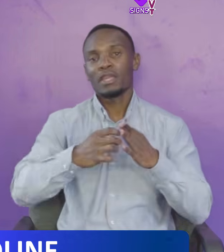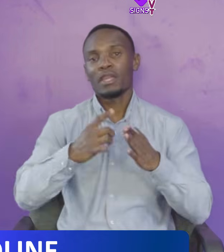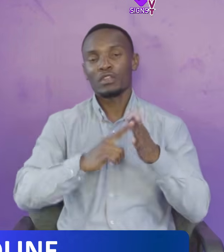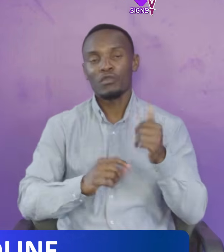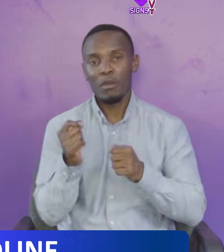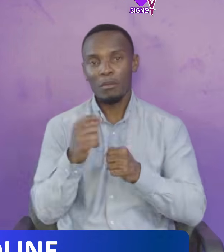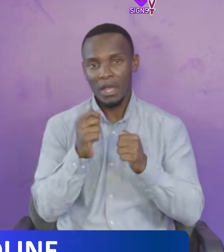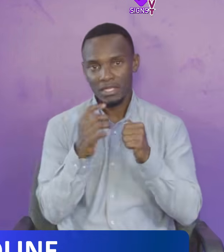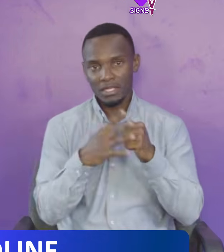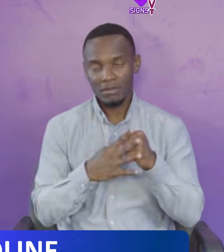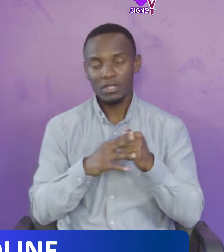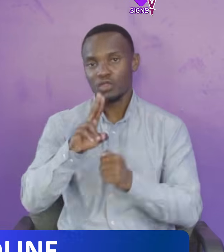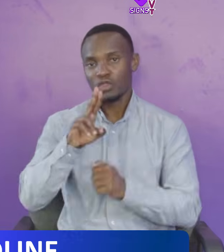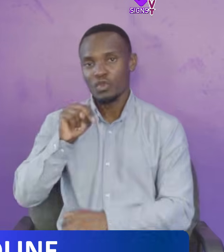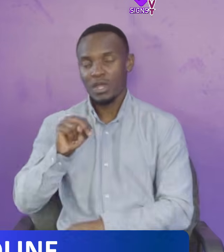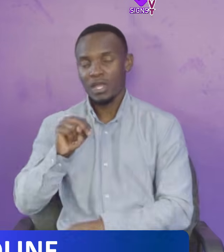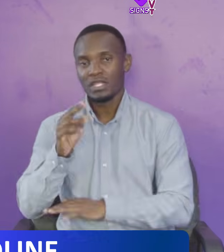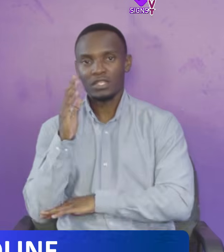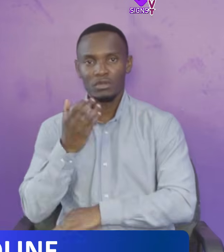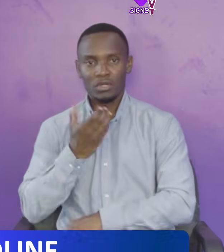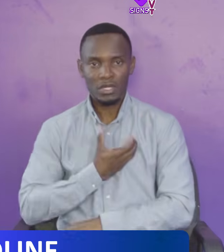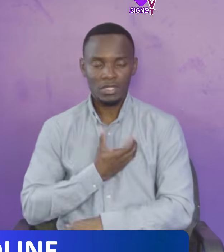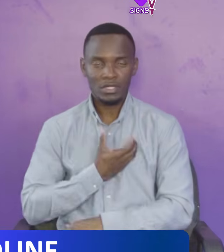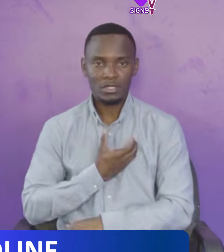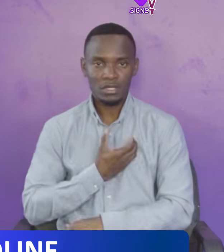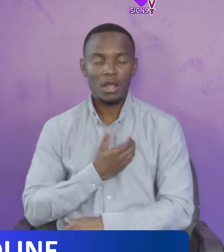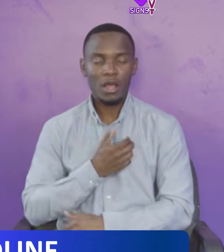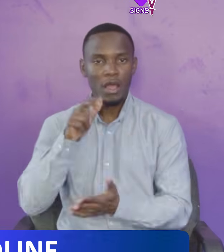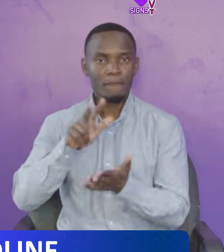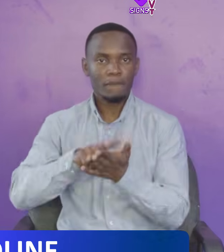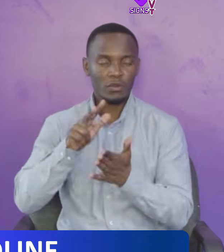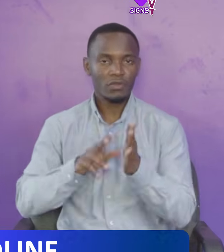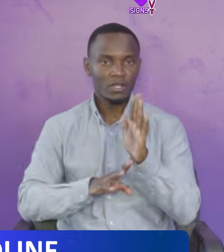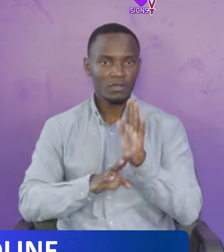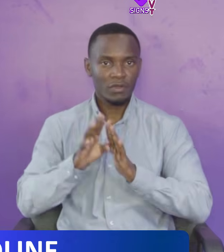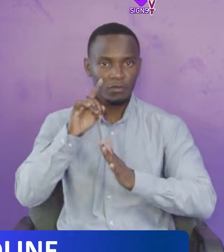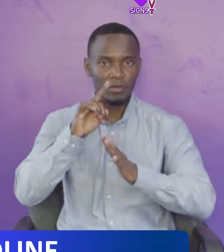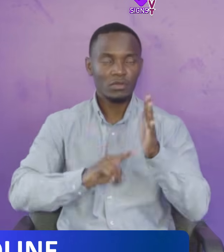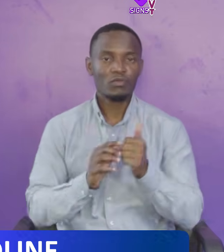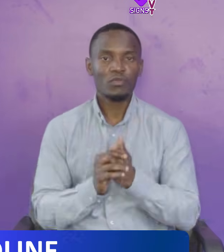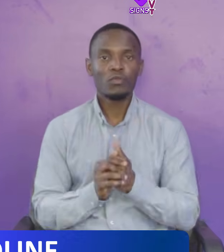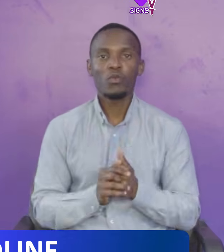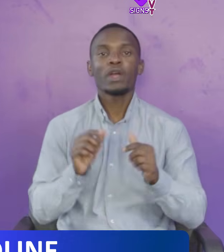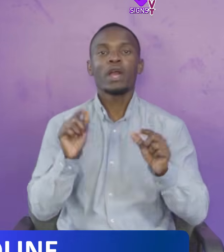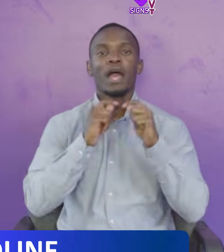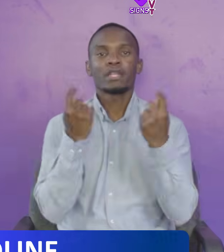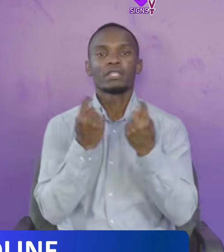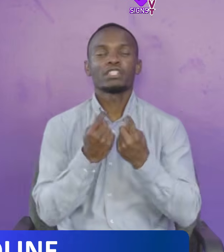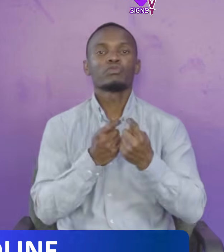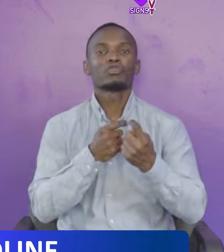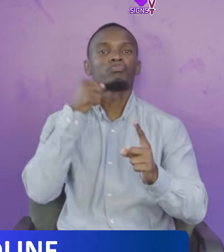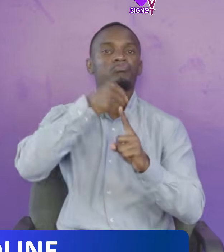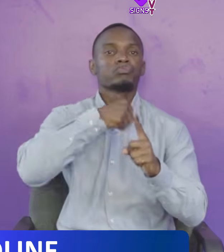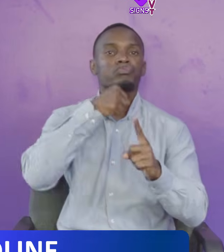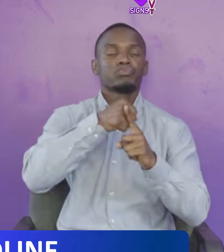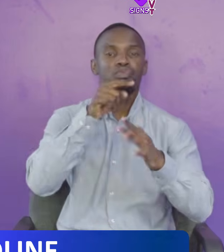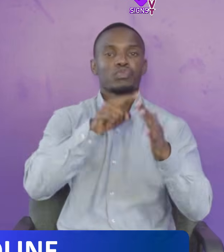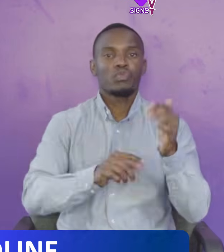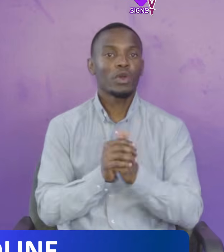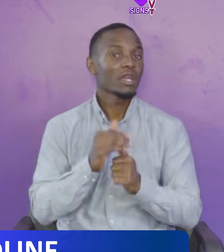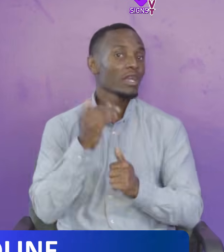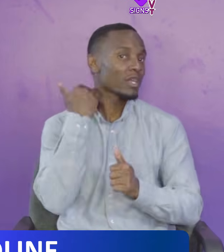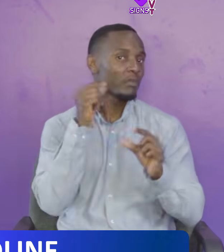Council approved the development of a more robust anti-gang force in Haiti. The poorest country in the Americas,